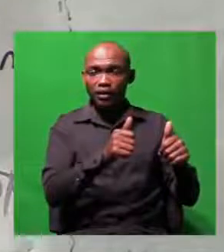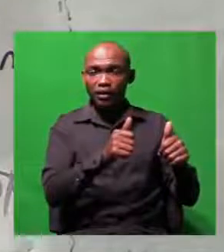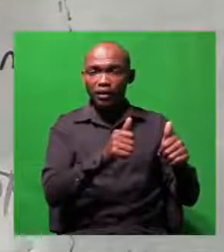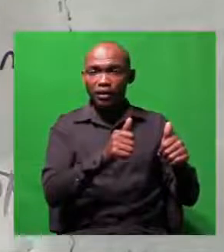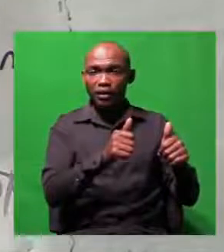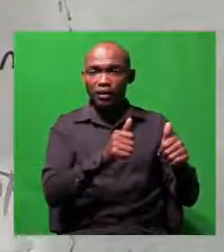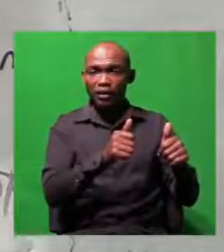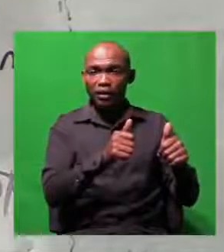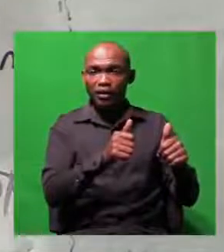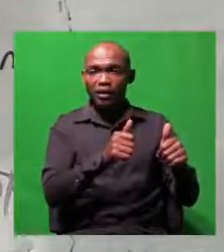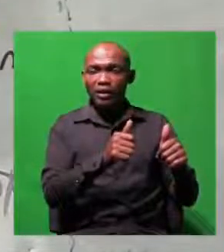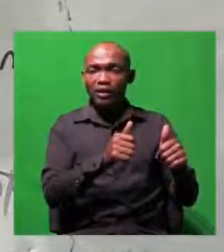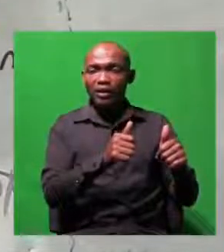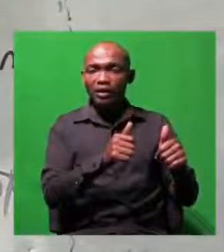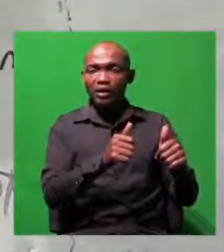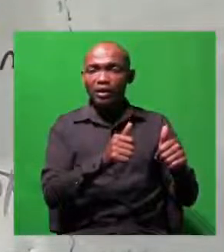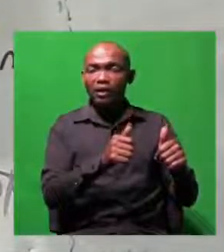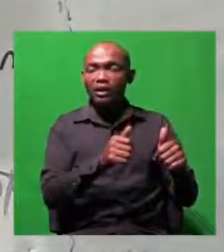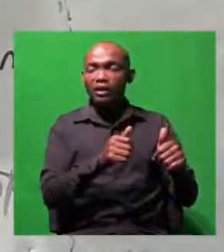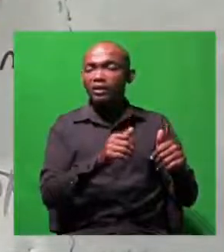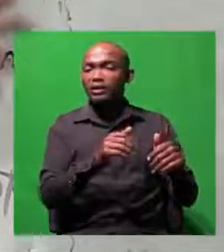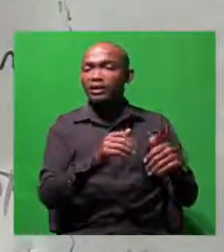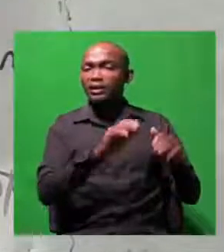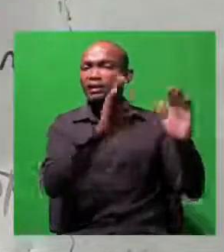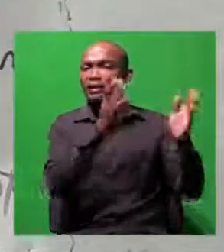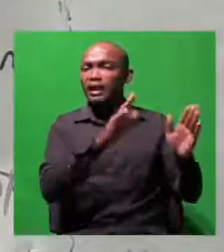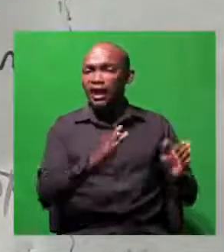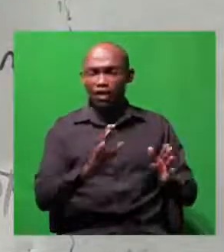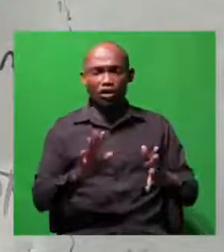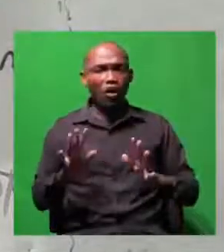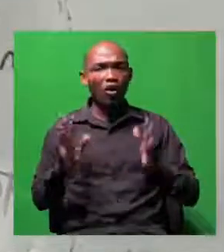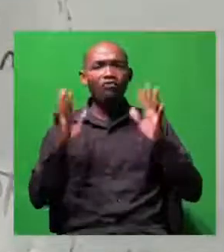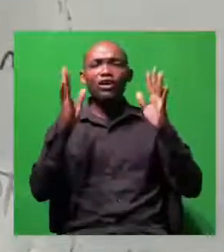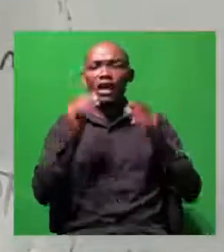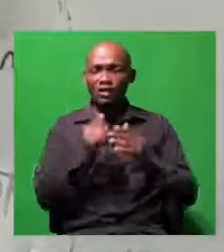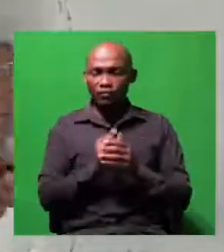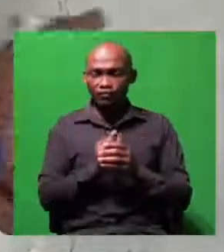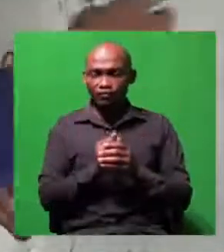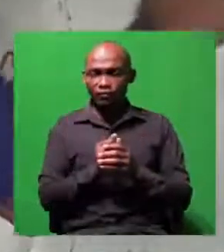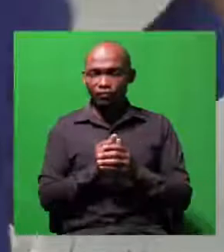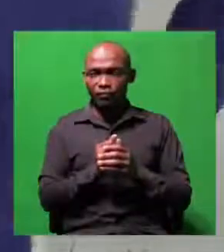detected the style of life.